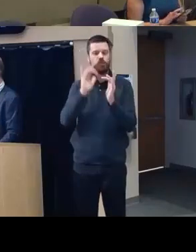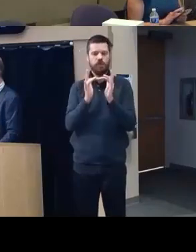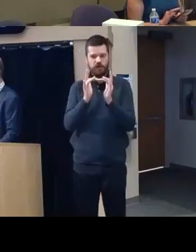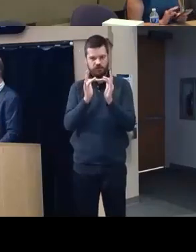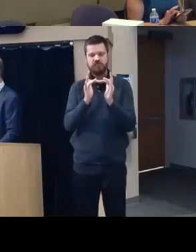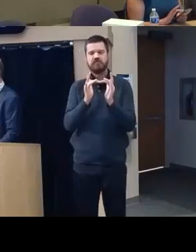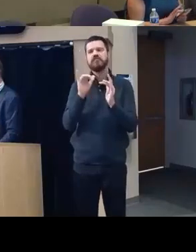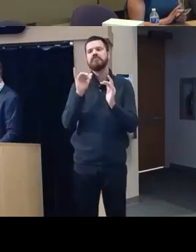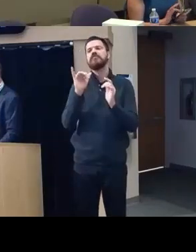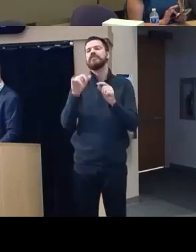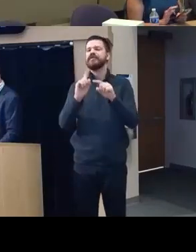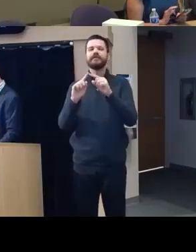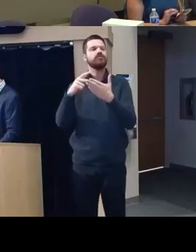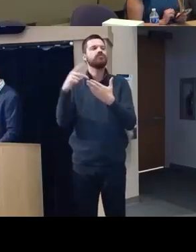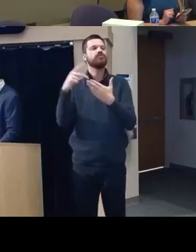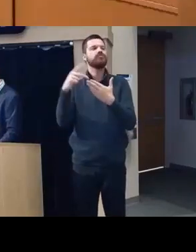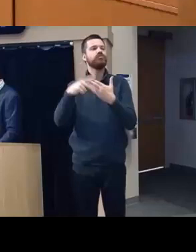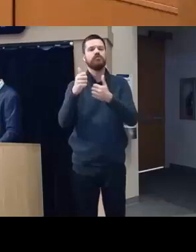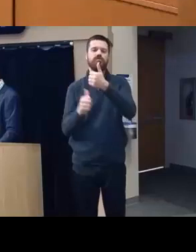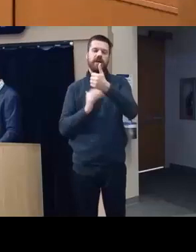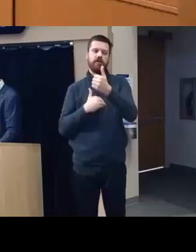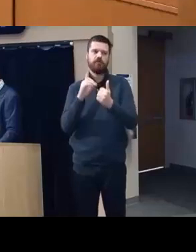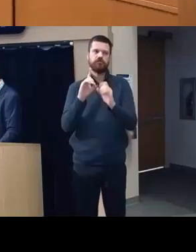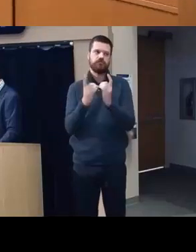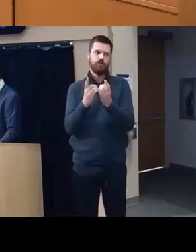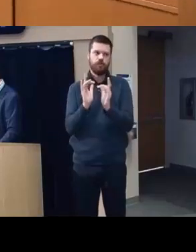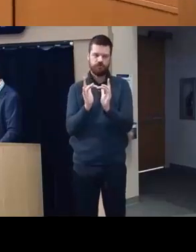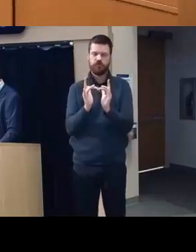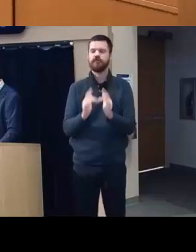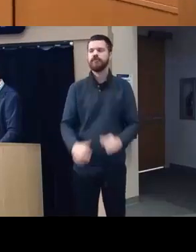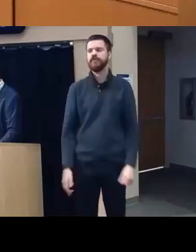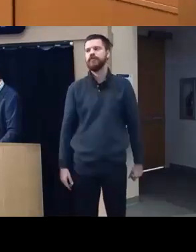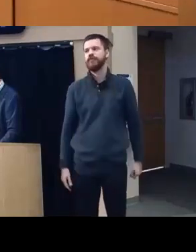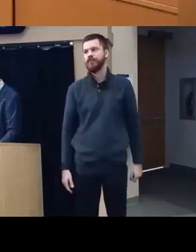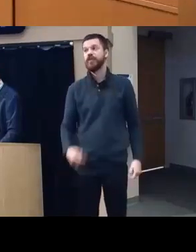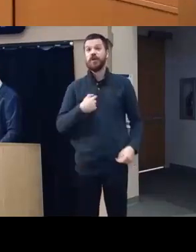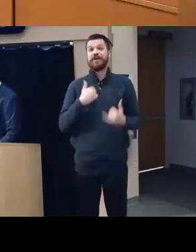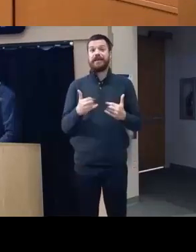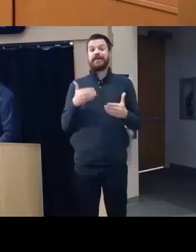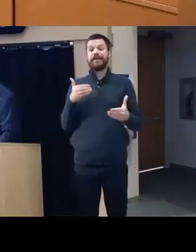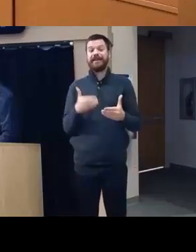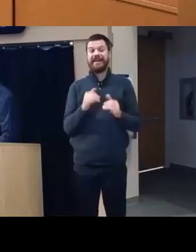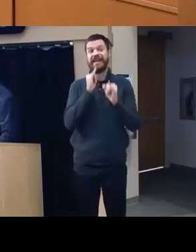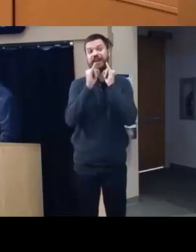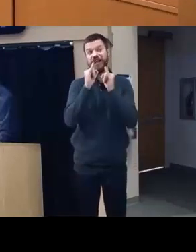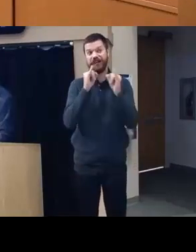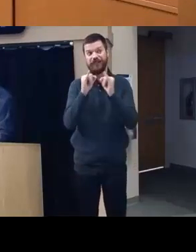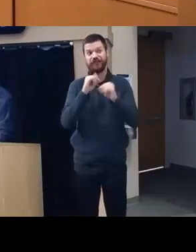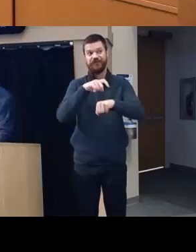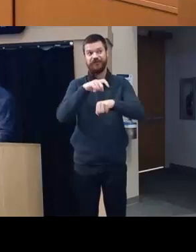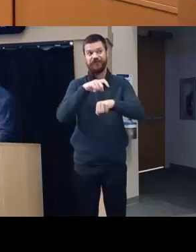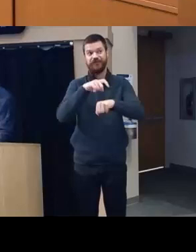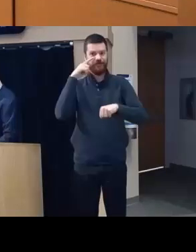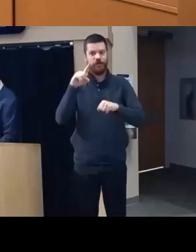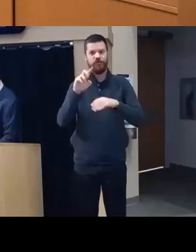the GME programs on the department website. As we're approaching interview season for the residency, that means when